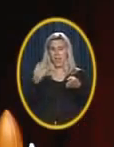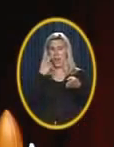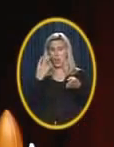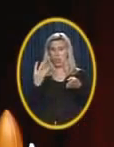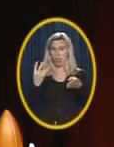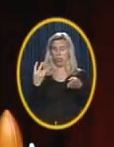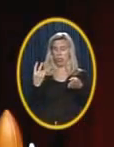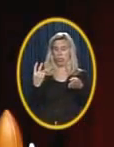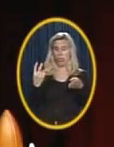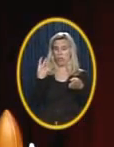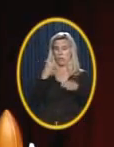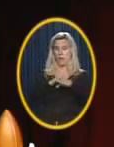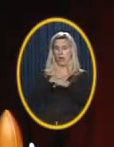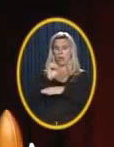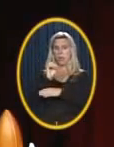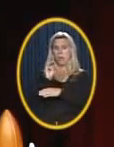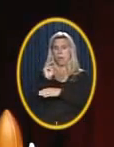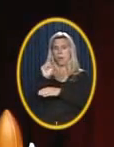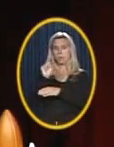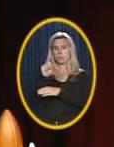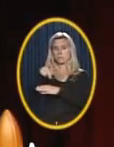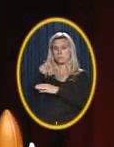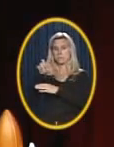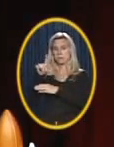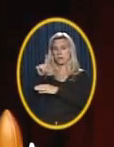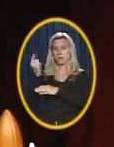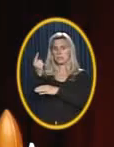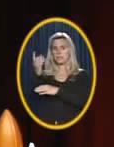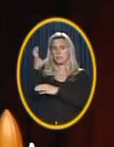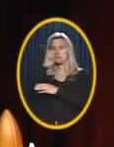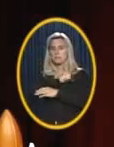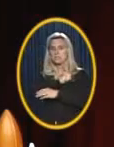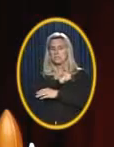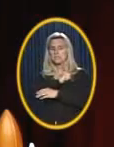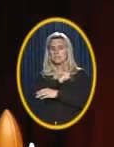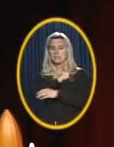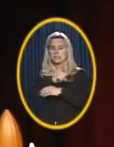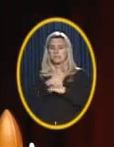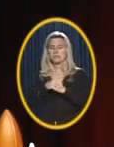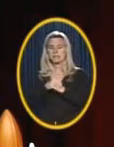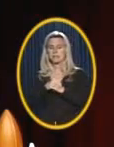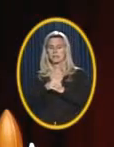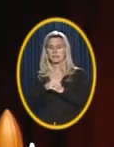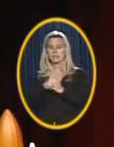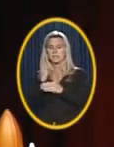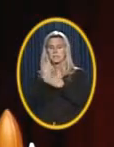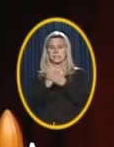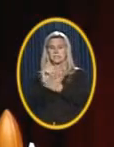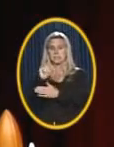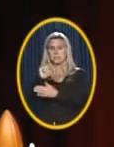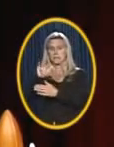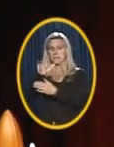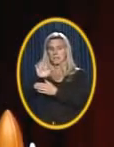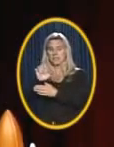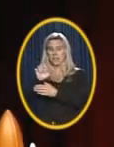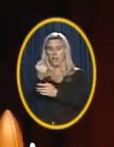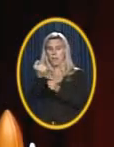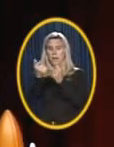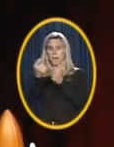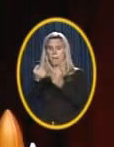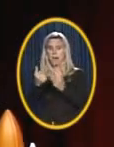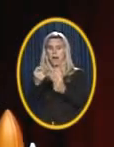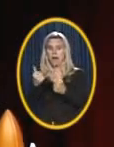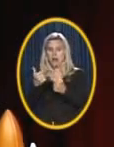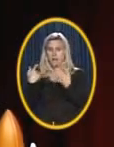back on the OMS pods, some stuff missing back there. Some of these tiles had managed to pop off